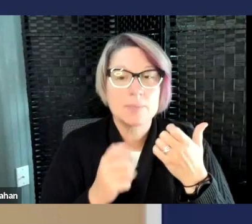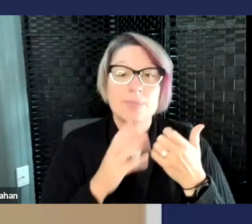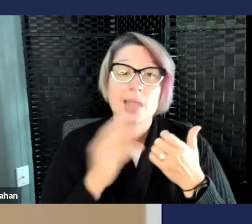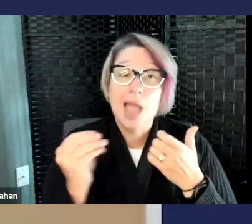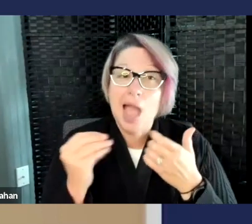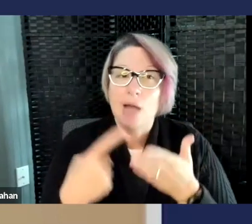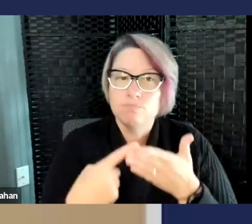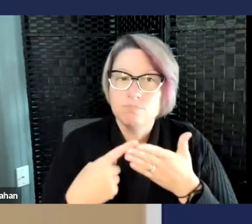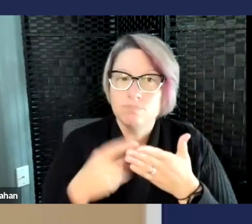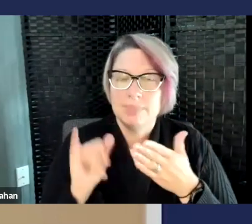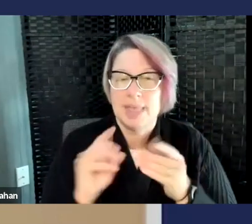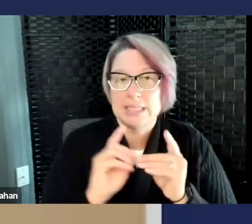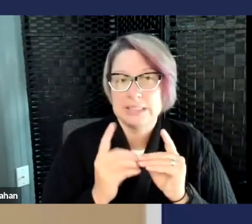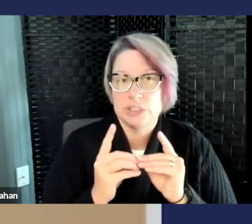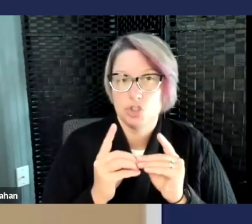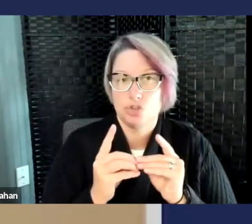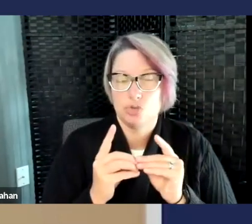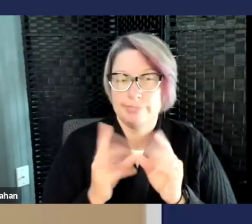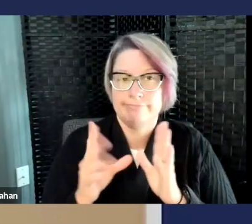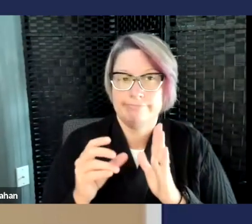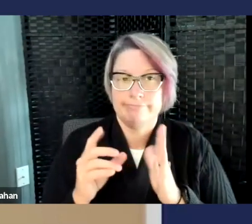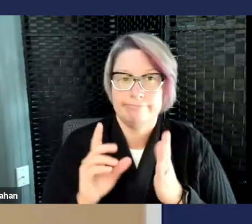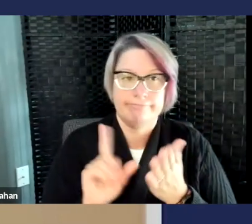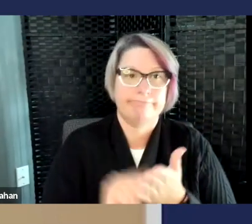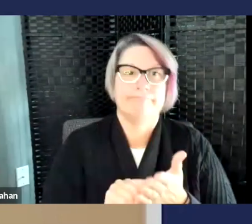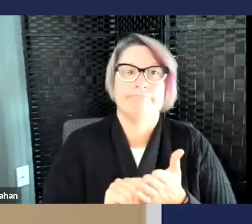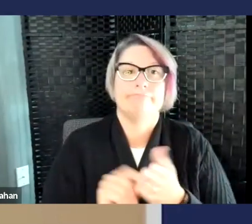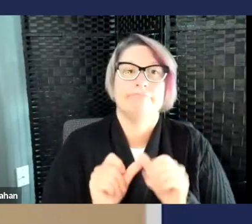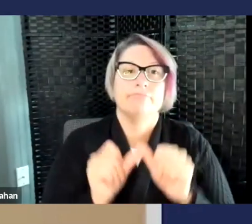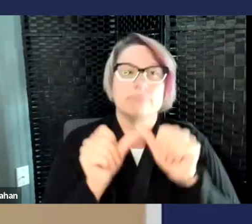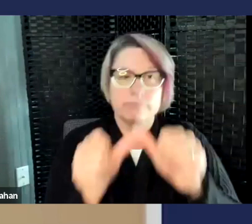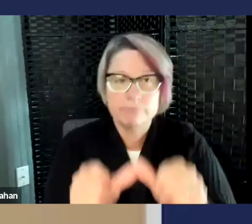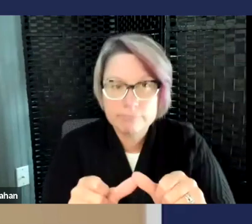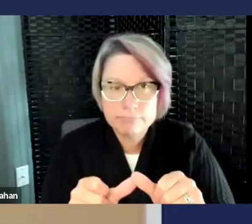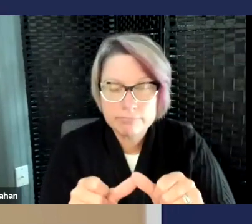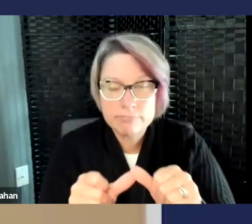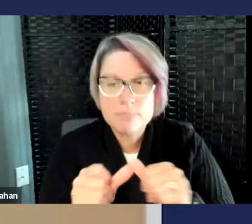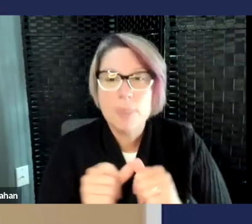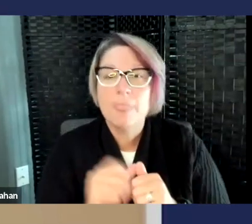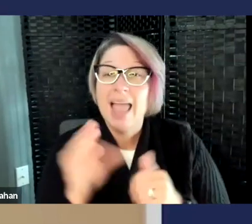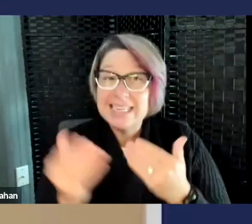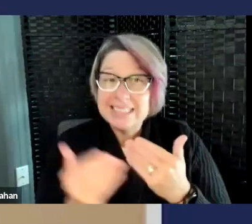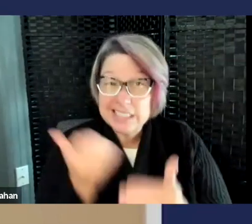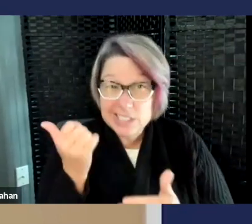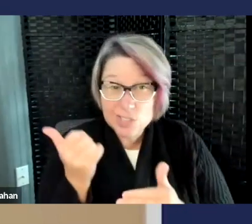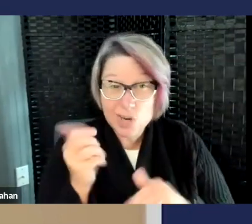digital footprints. There are these things that just last forever. And it's easier for people to be mean.